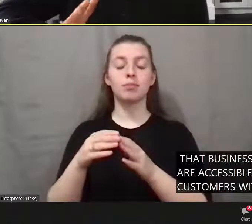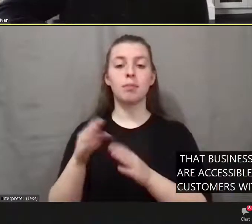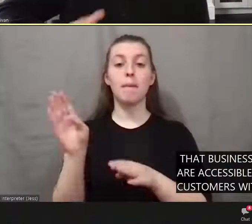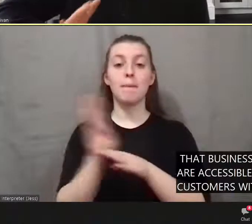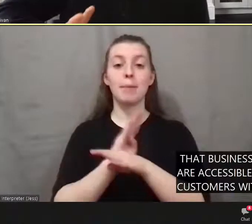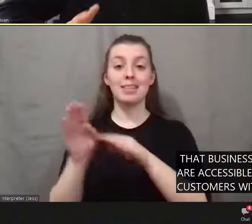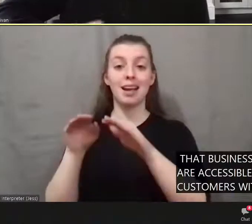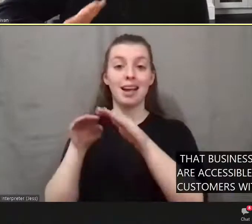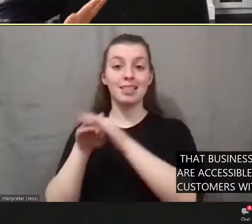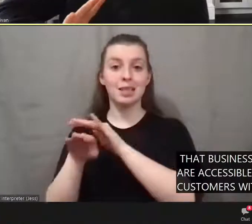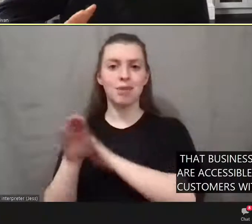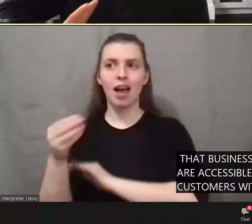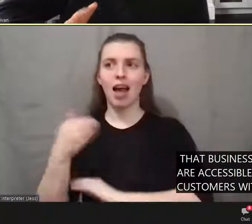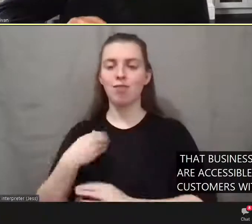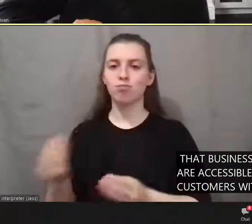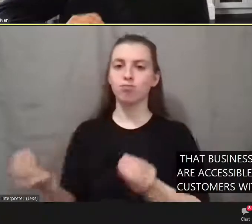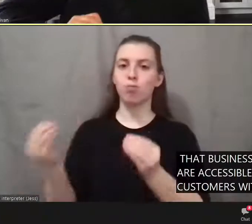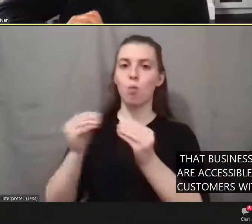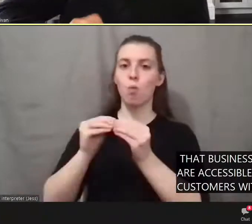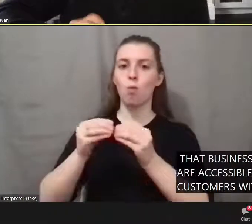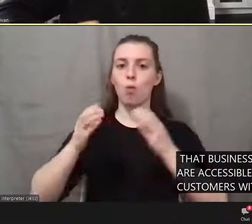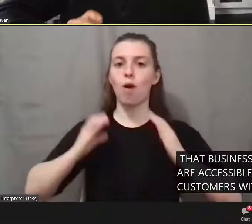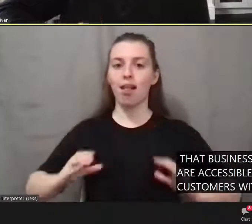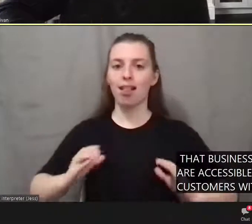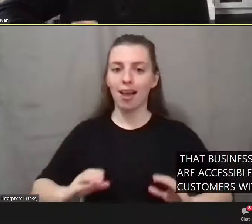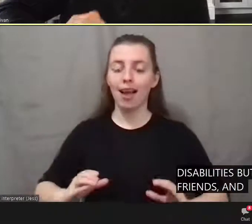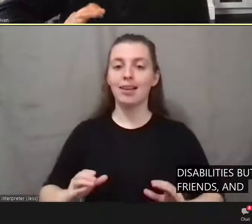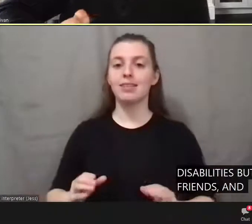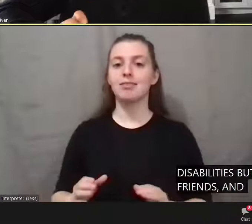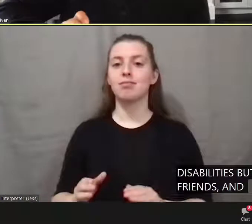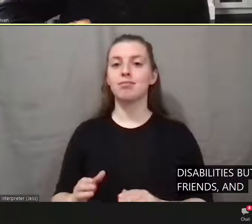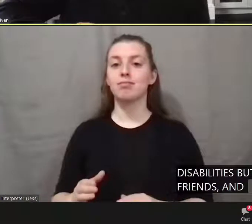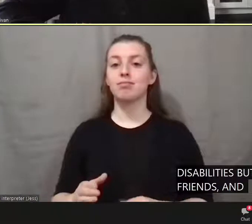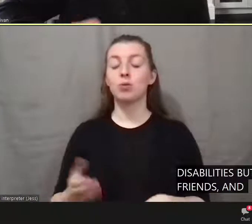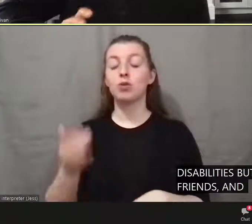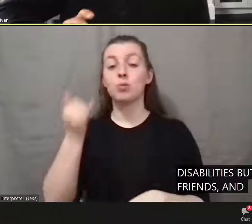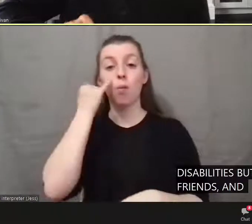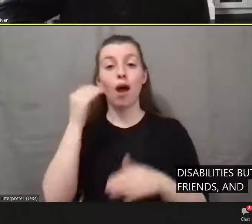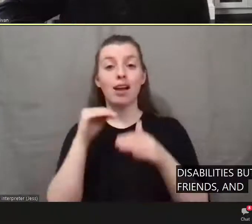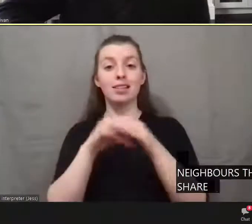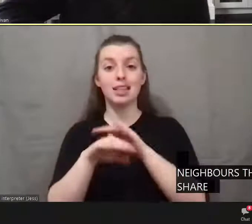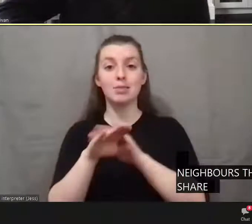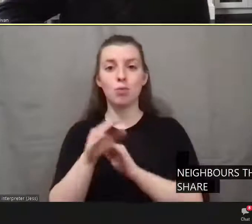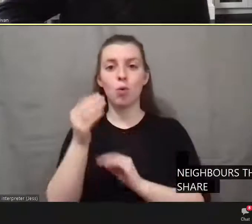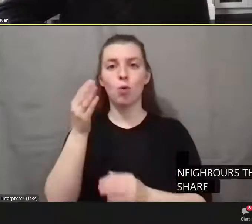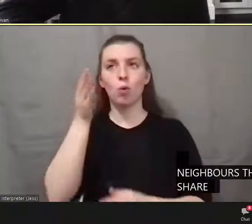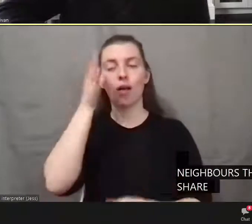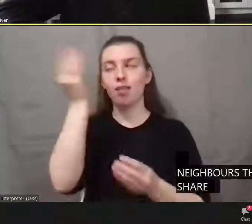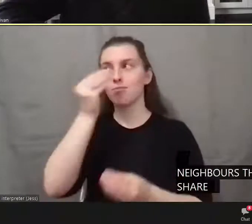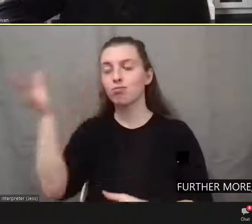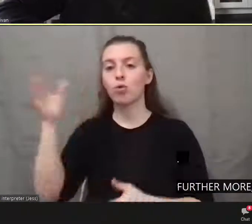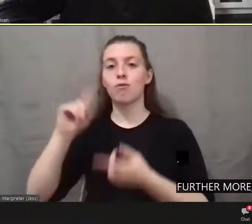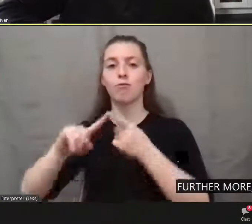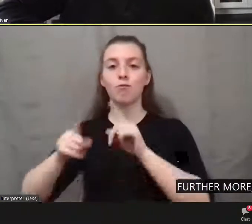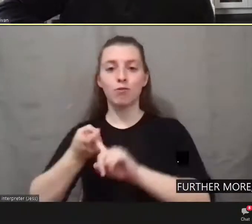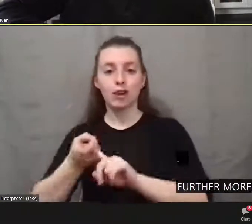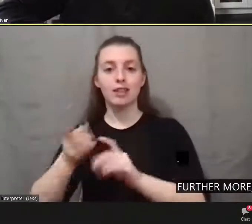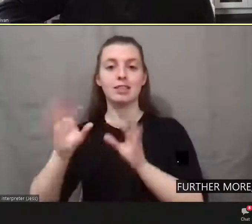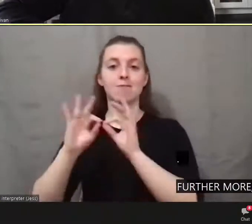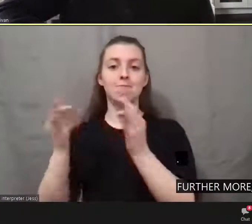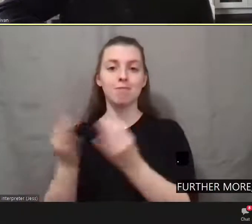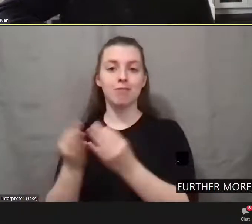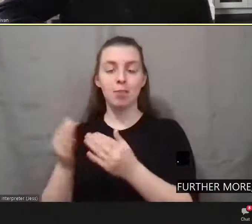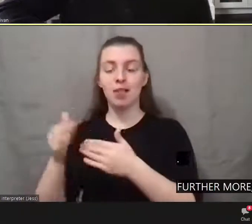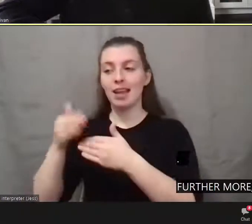their relatives, friends, and neighbors, thereby increasing market share. Furthermore, having more accessibility means more